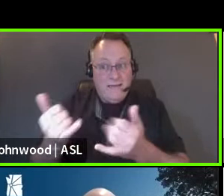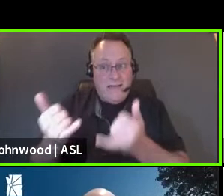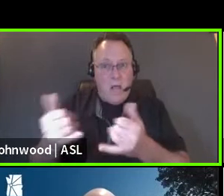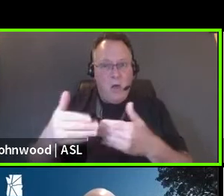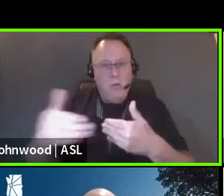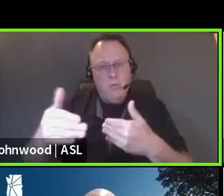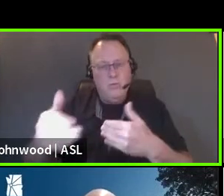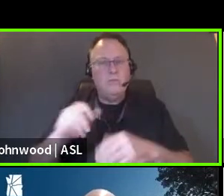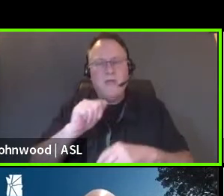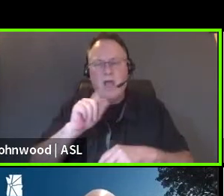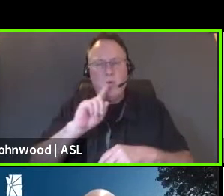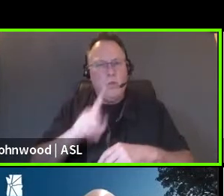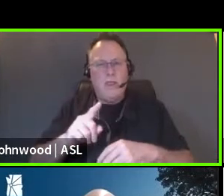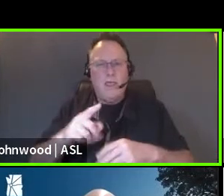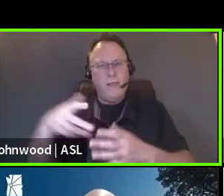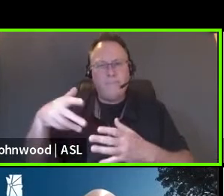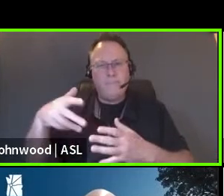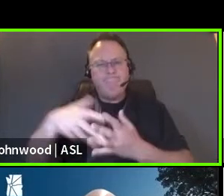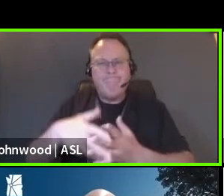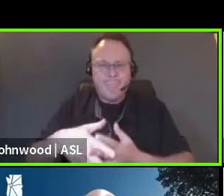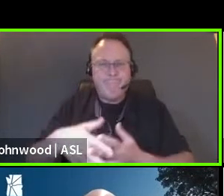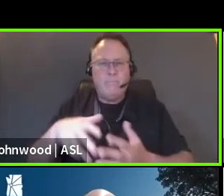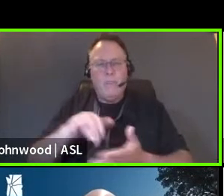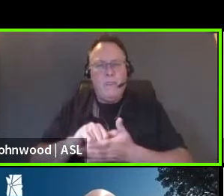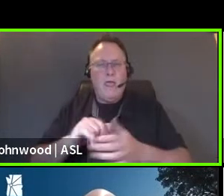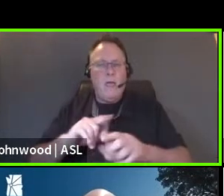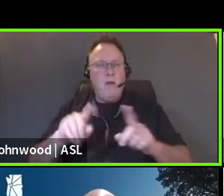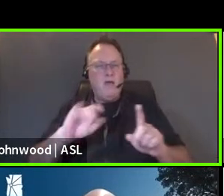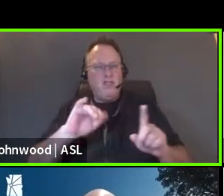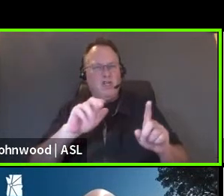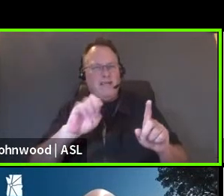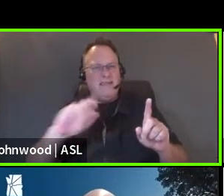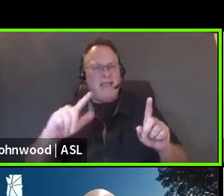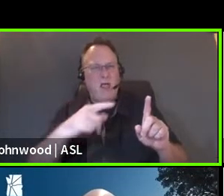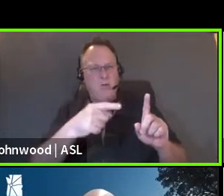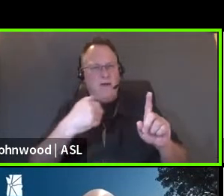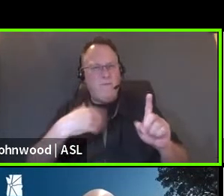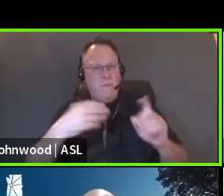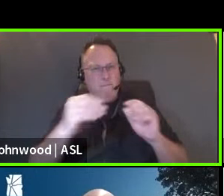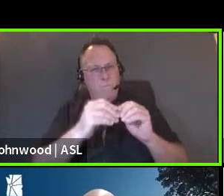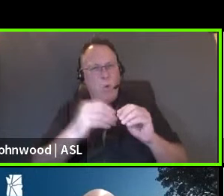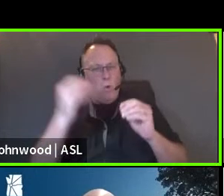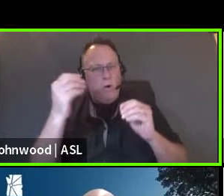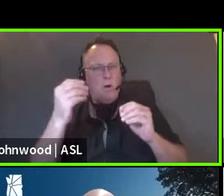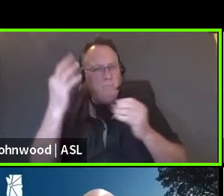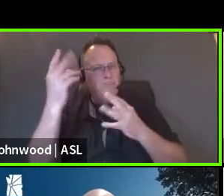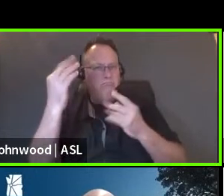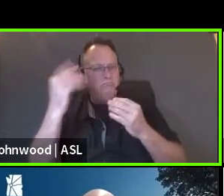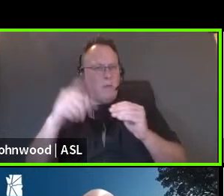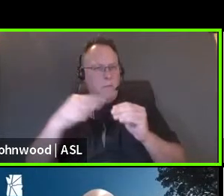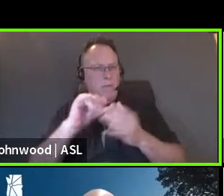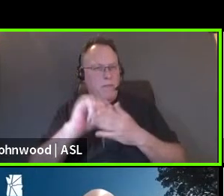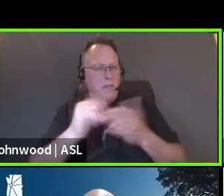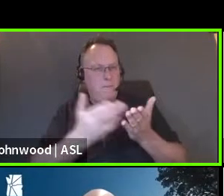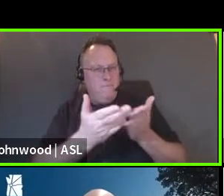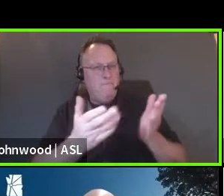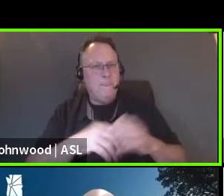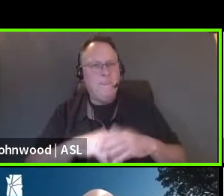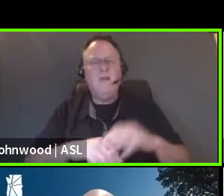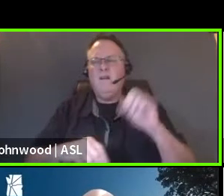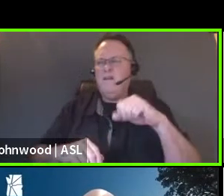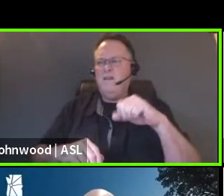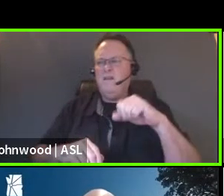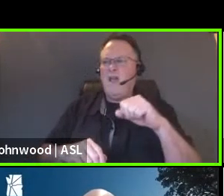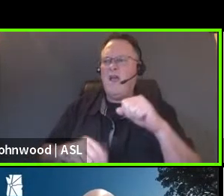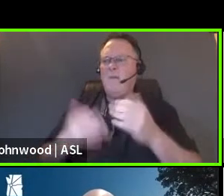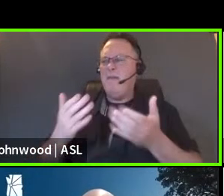well as we will. But I don't know, Johnell, if you have more to add about some of the thinking that's been done. Yeah, maybe if